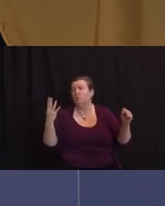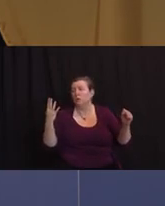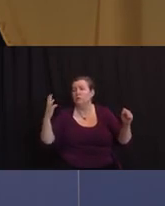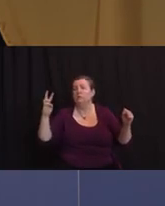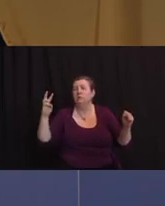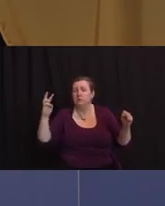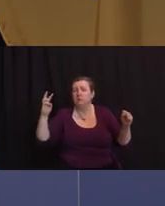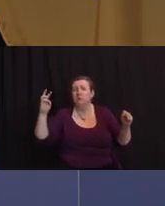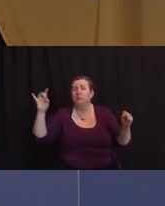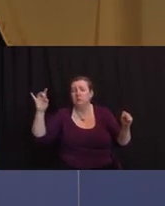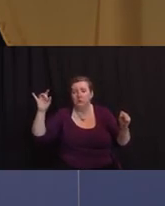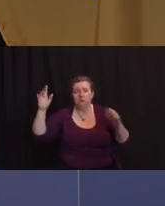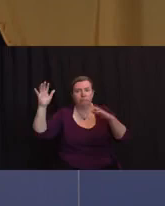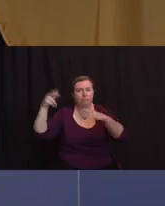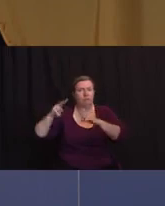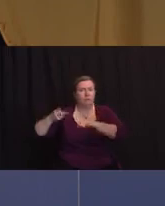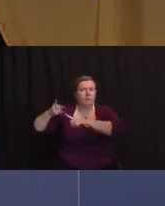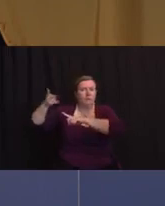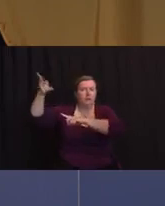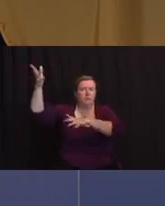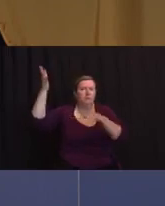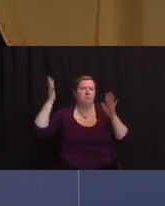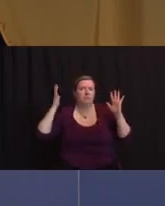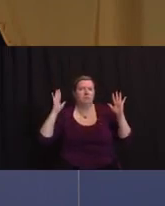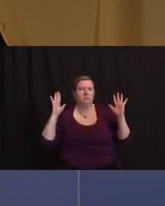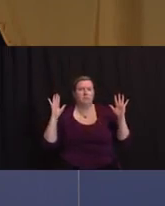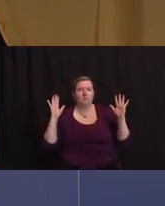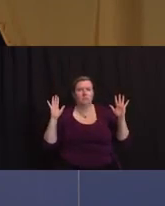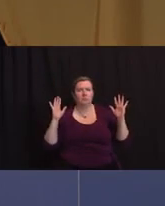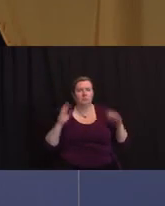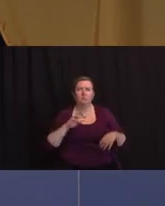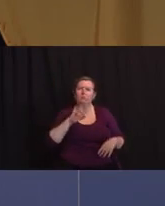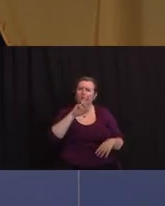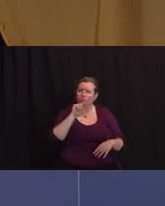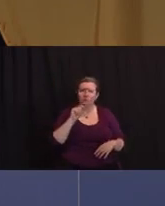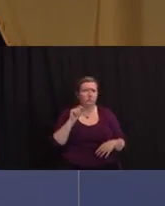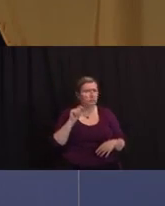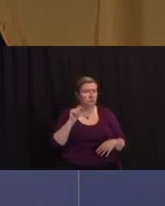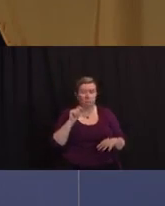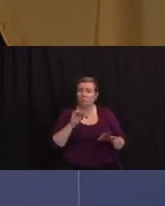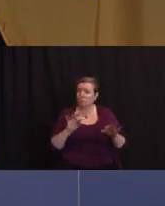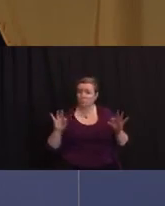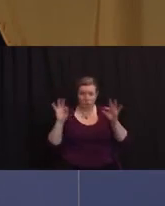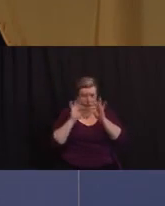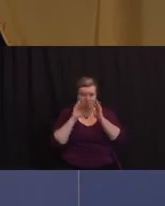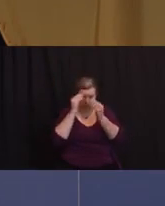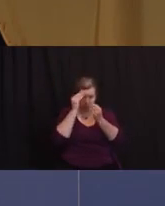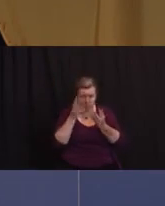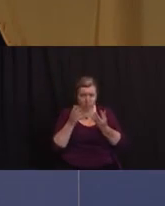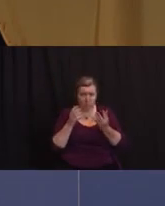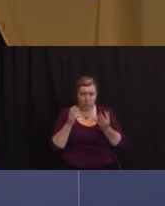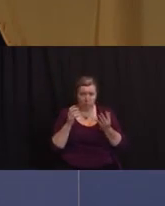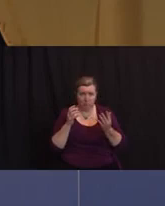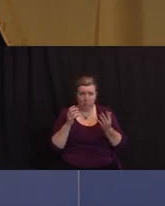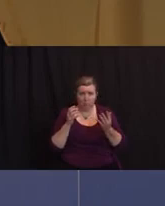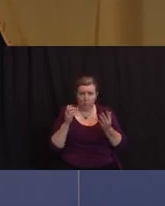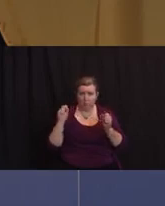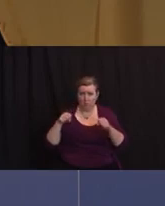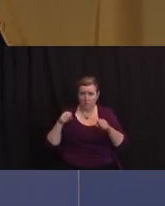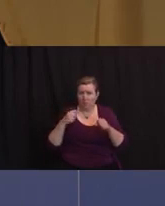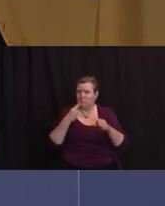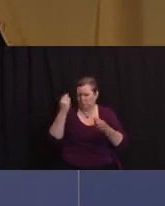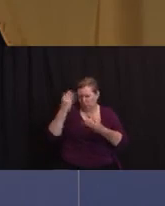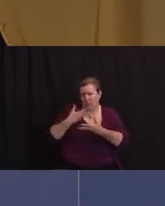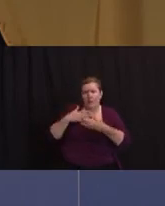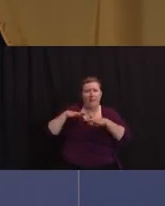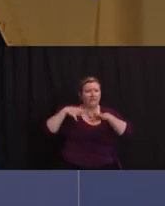it is still useful. It is one of the things that we look at as far as the other numbers, because it does tell us how rapidly things are changing.